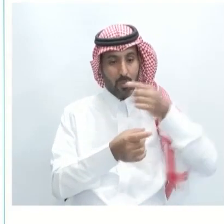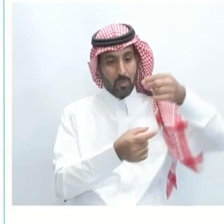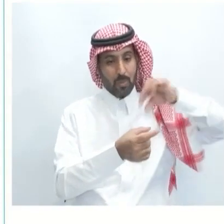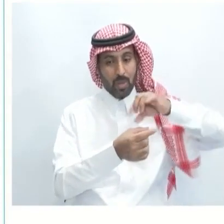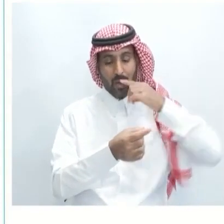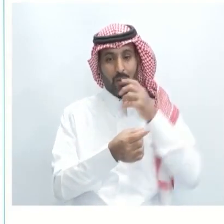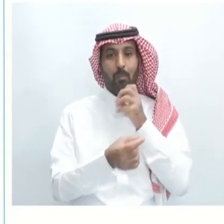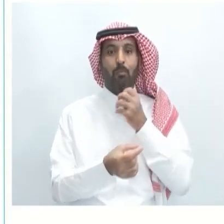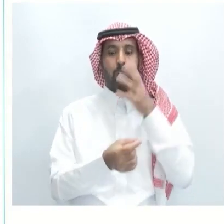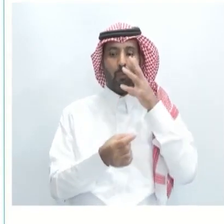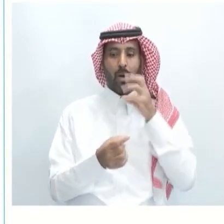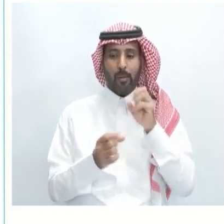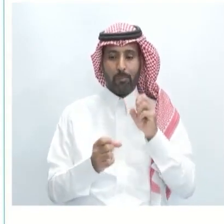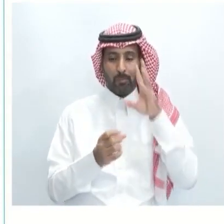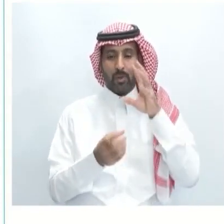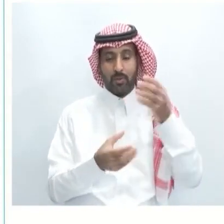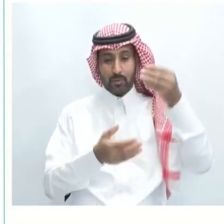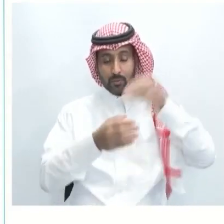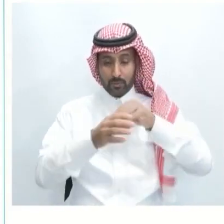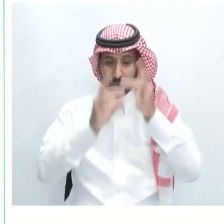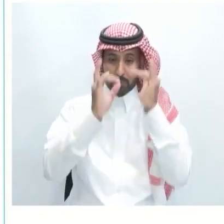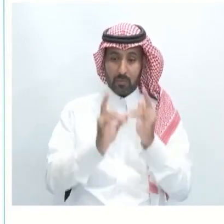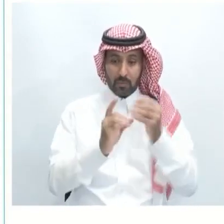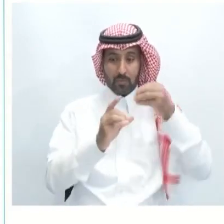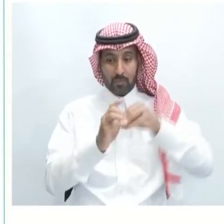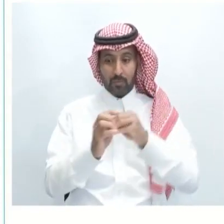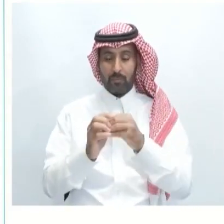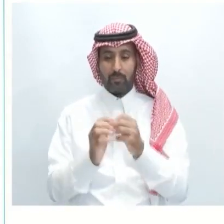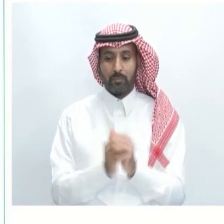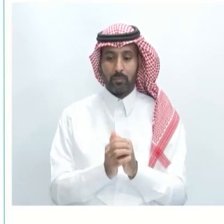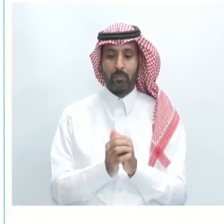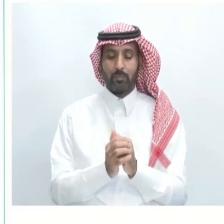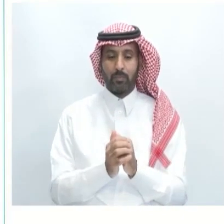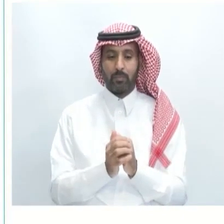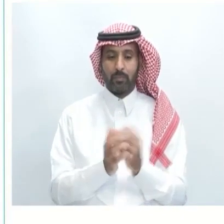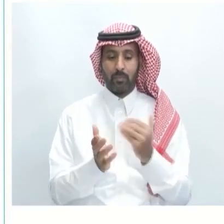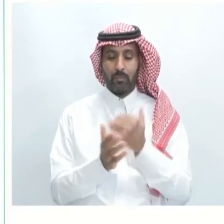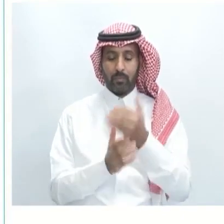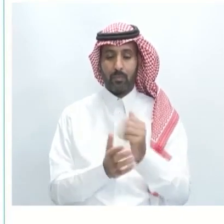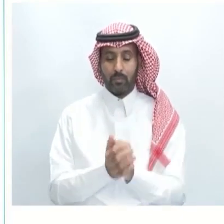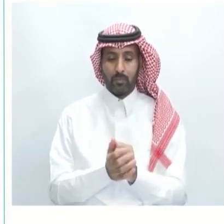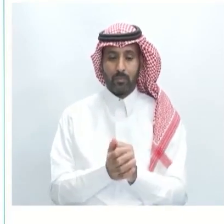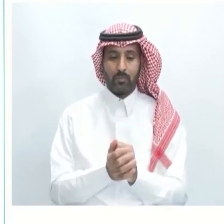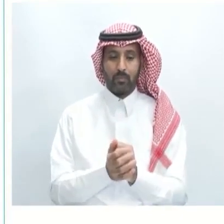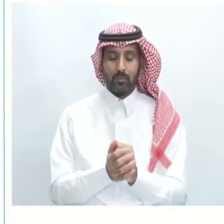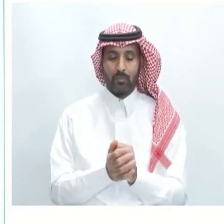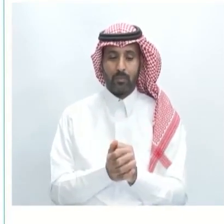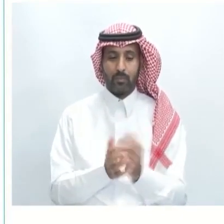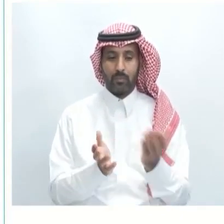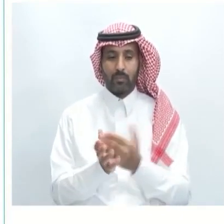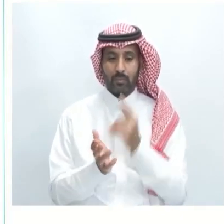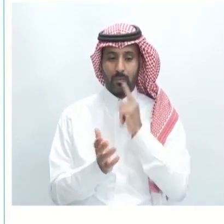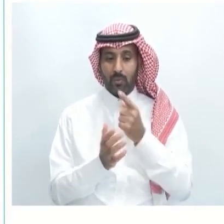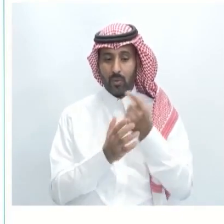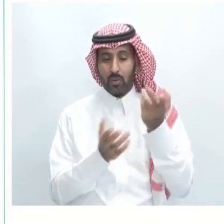bed. Is to put a frog in their bed. So another comparison transition word here